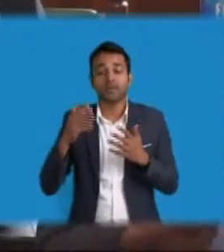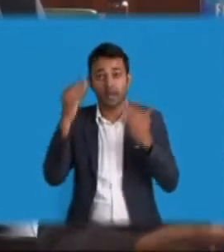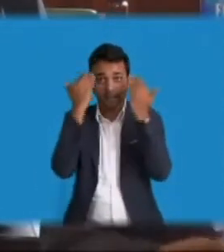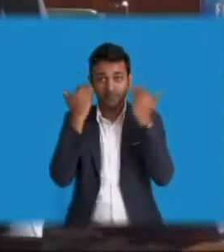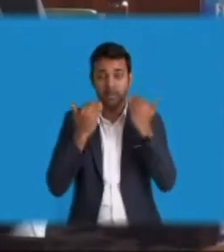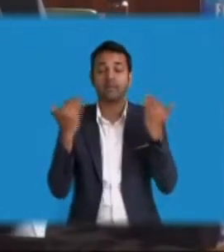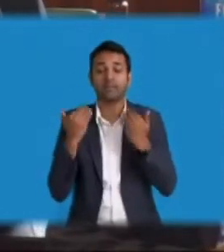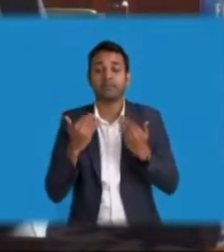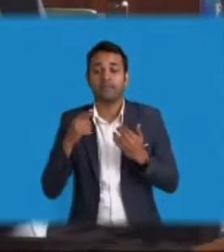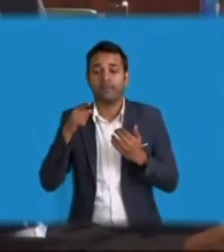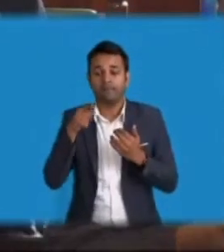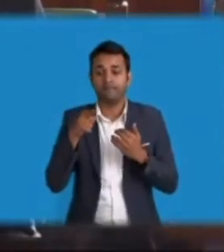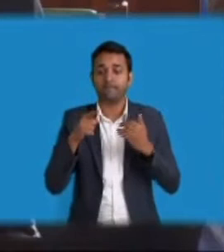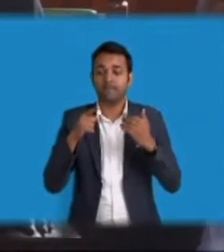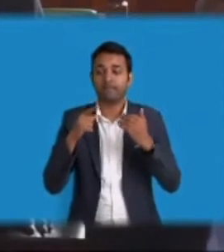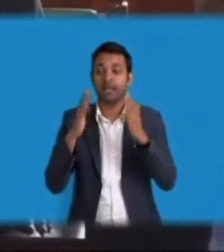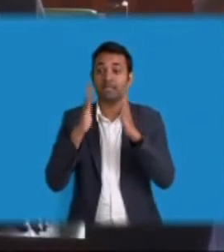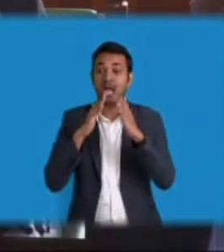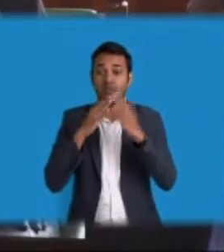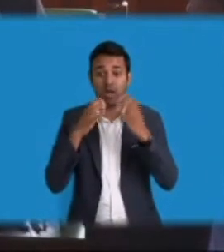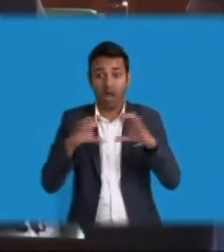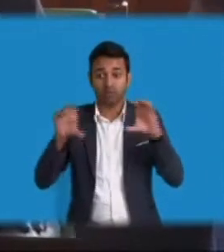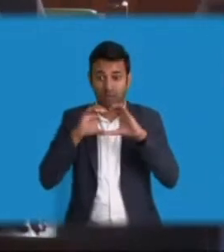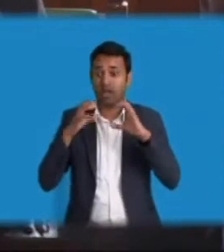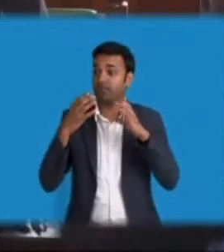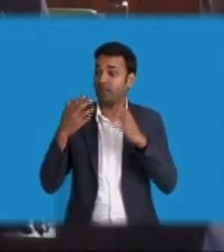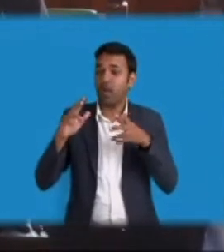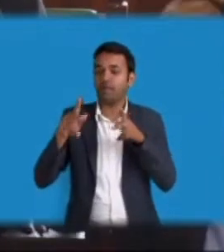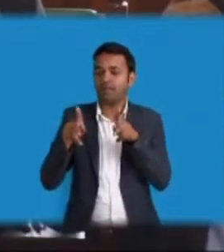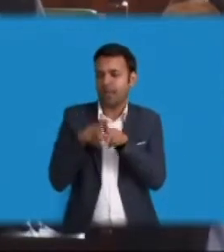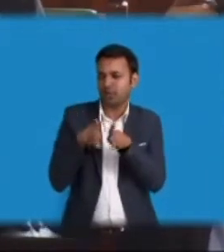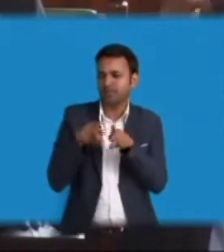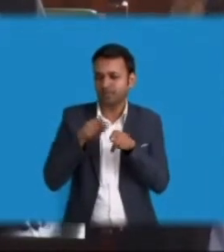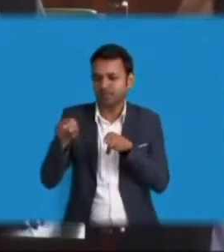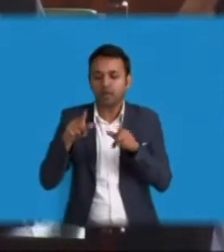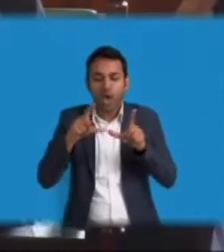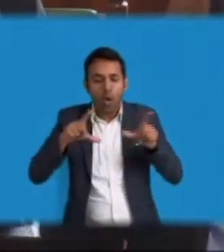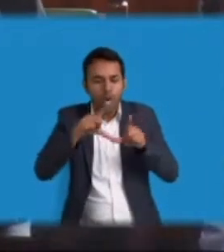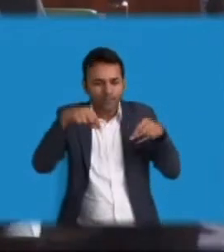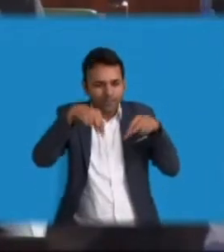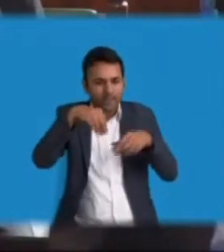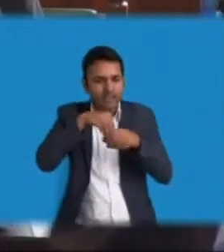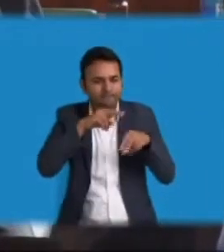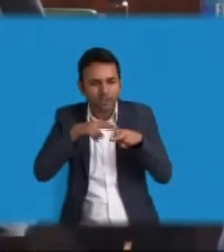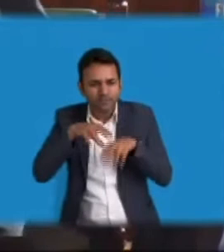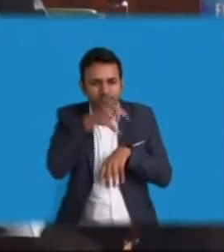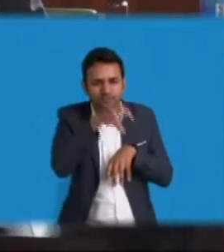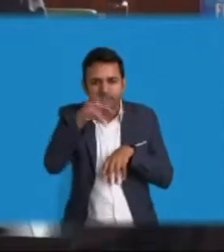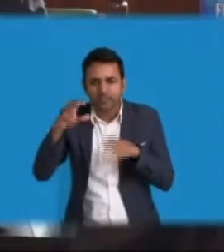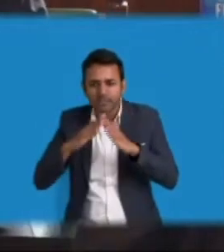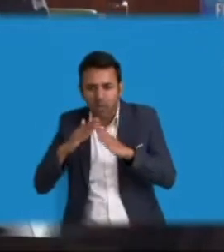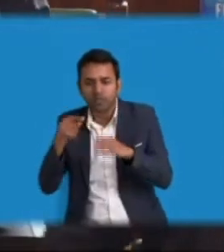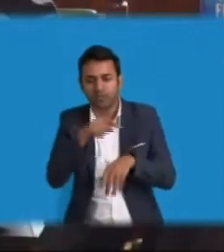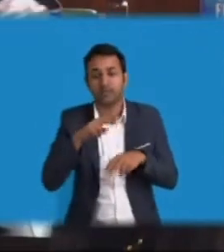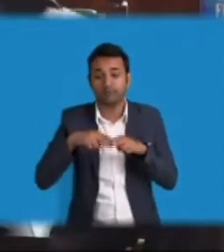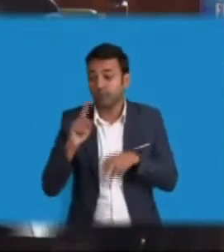municipal councils in partnership with the Department of Local Government under the Fiji Affairs government are committed to improving the well-being and